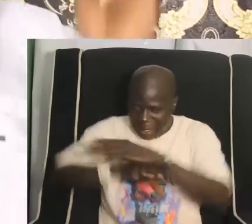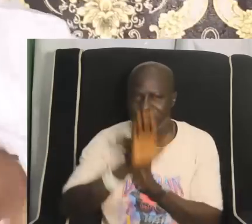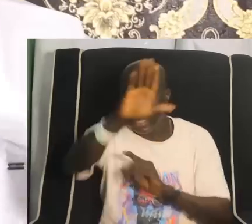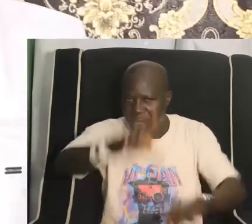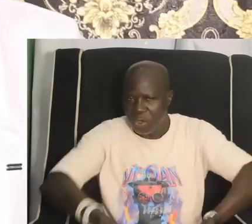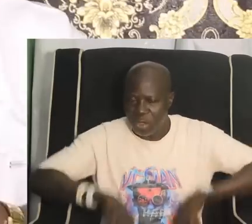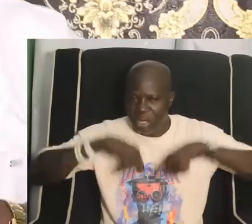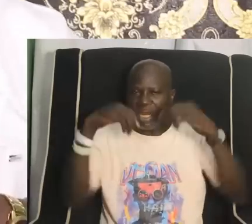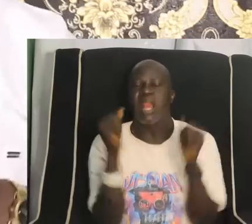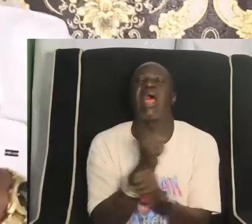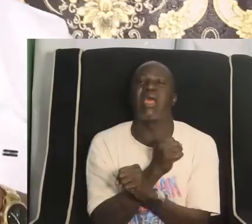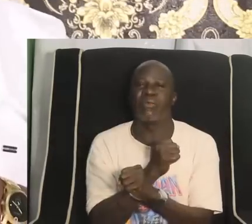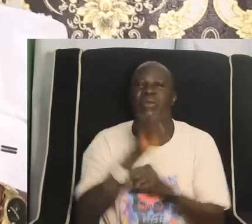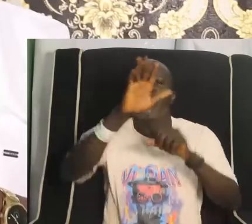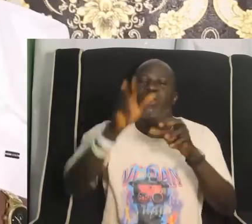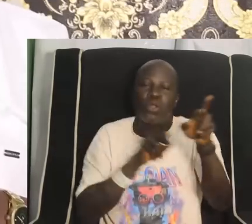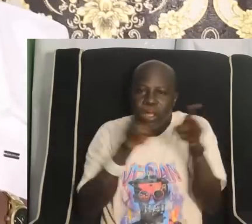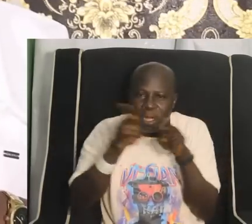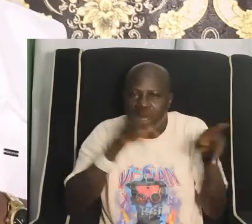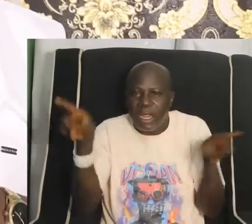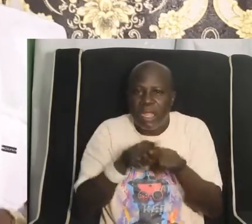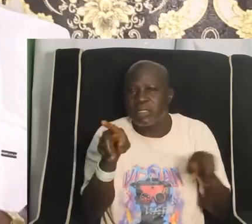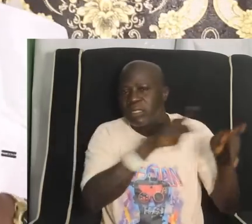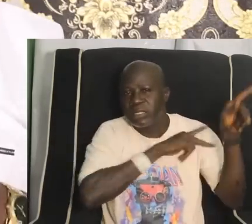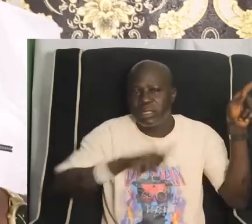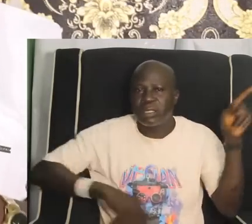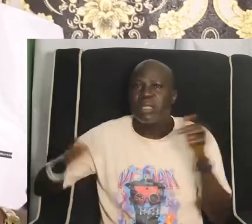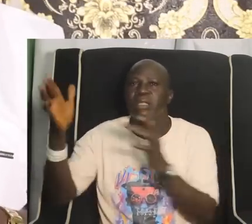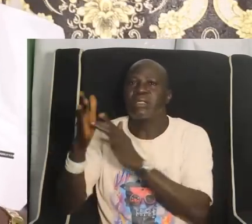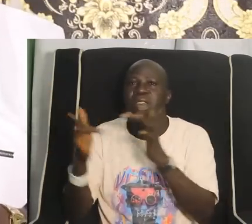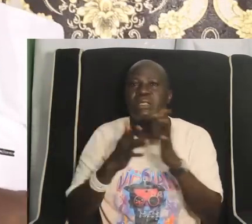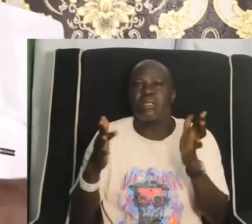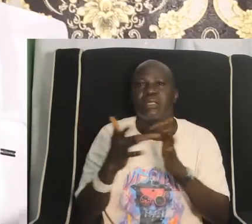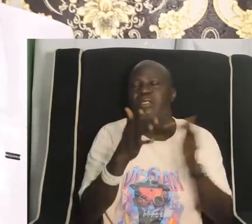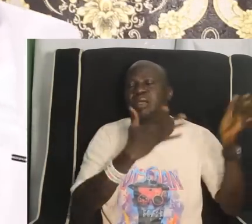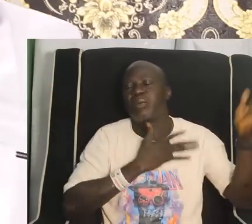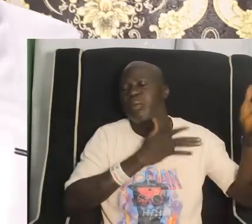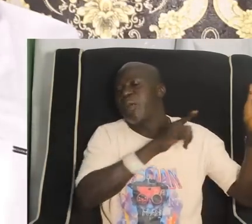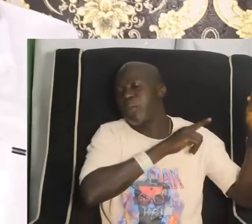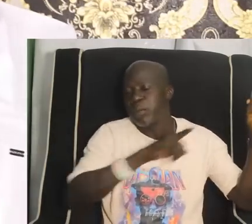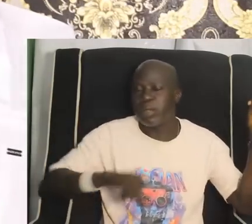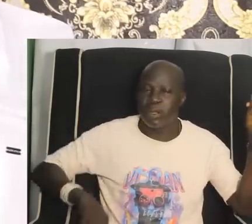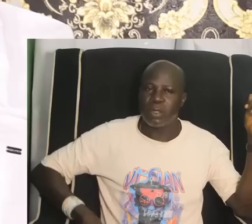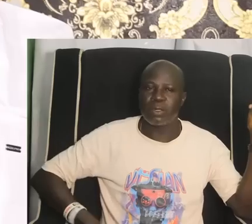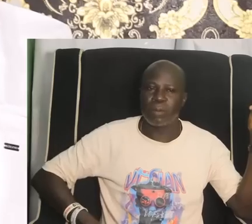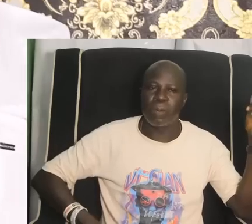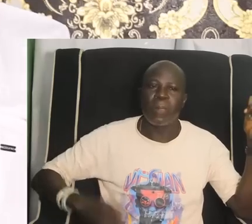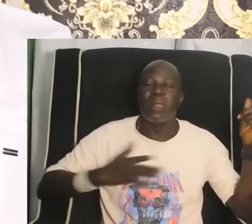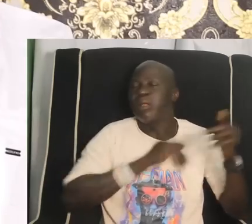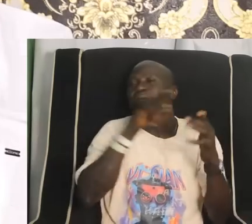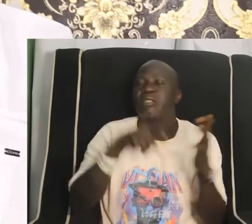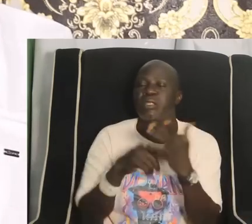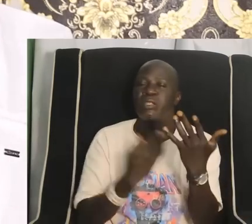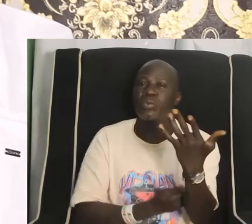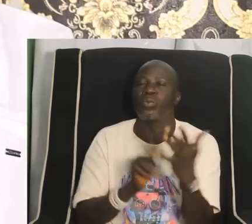aye amen why the say you about amen jesus oluwa wa amen in Jesus name my lord ipade aro e